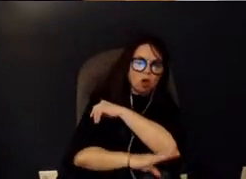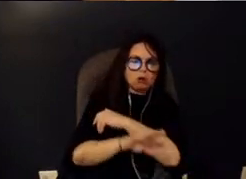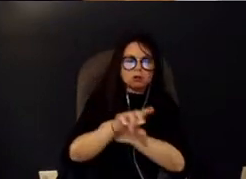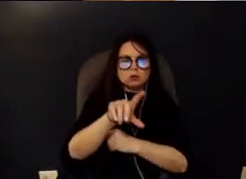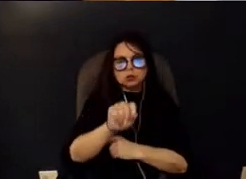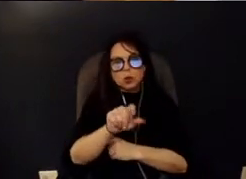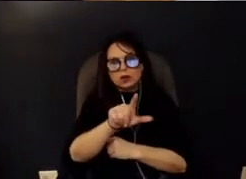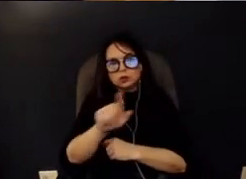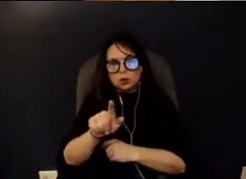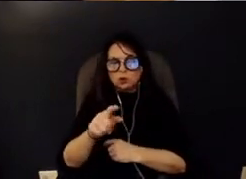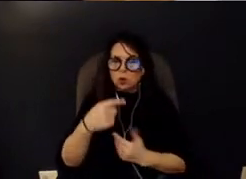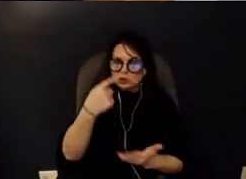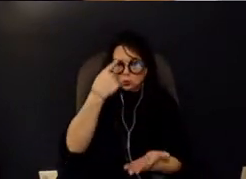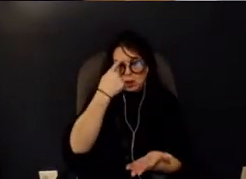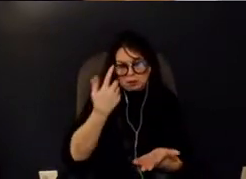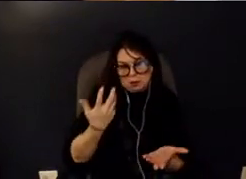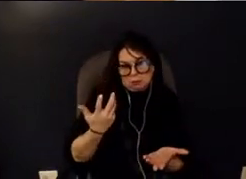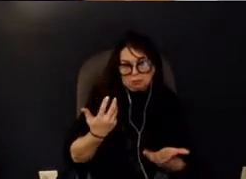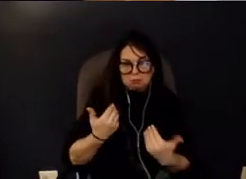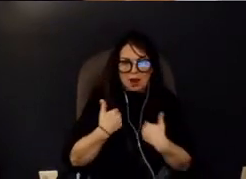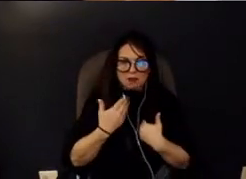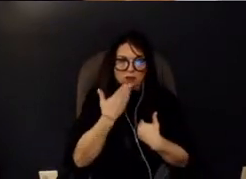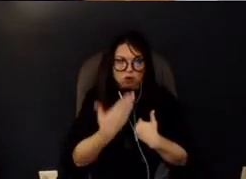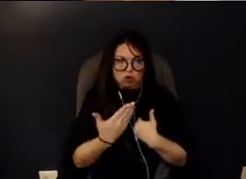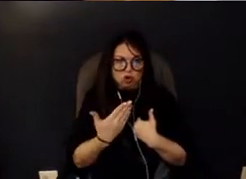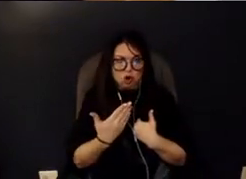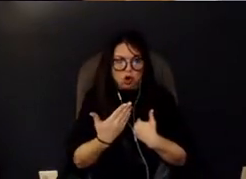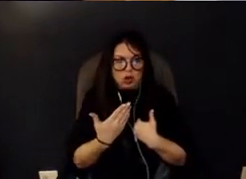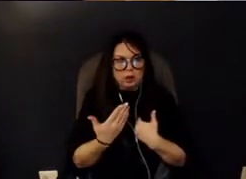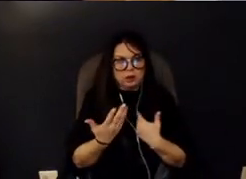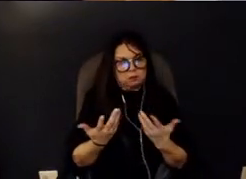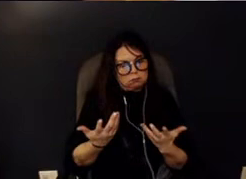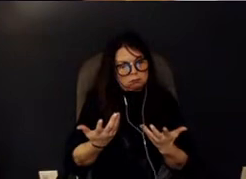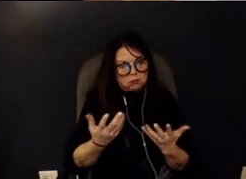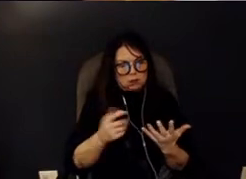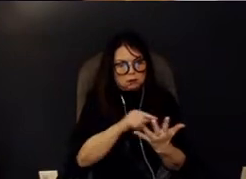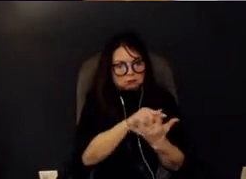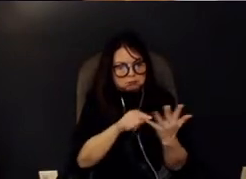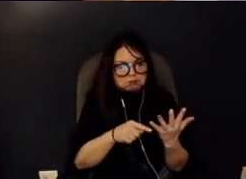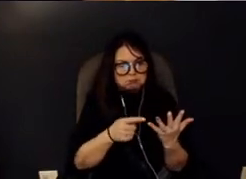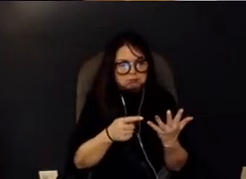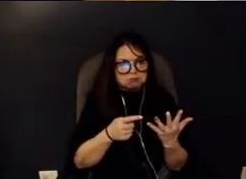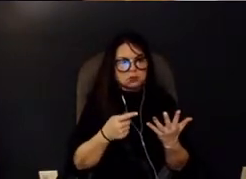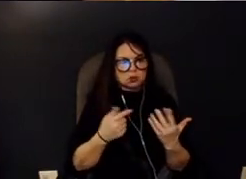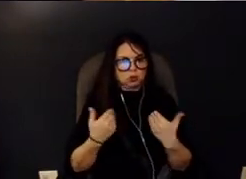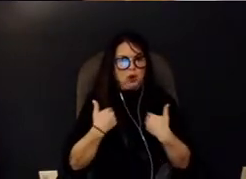basis to make a decision for future years going into next year's budget. But